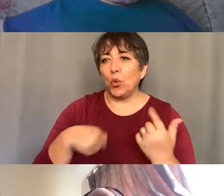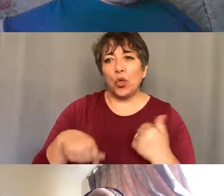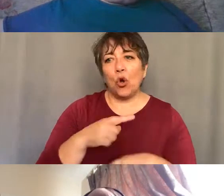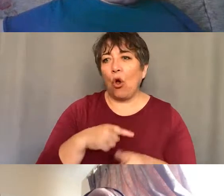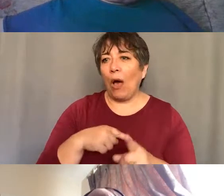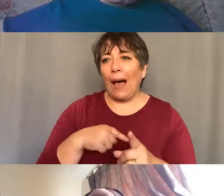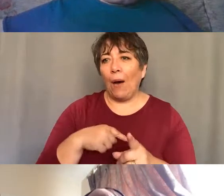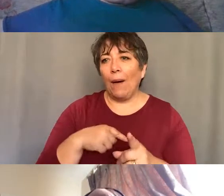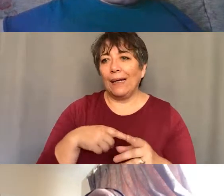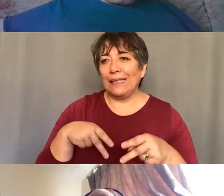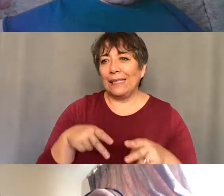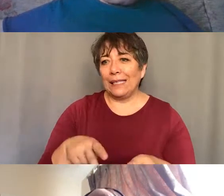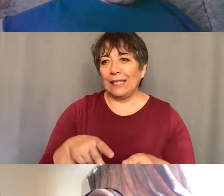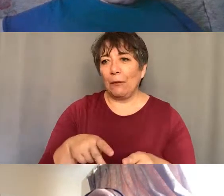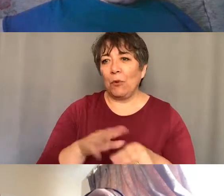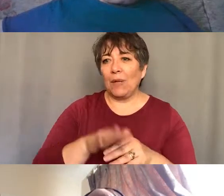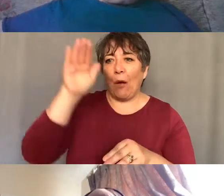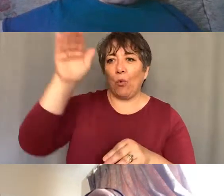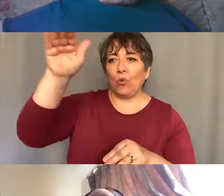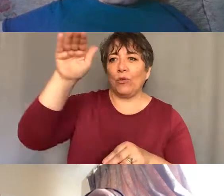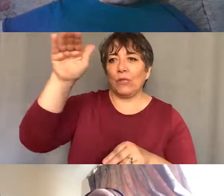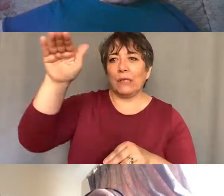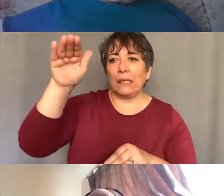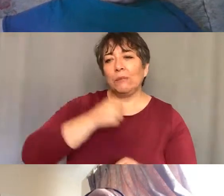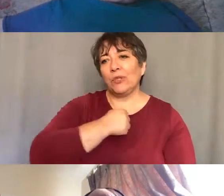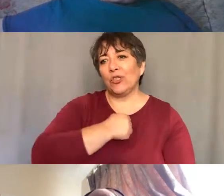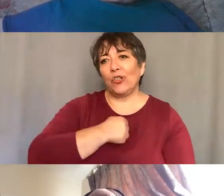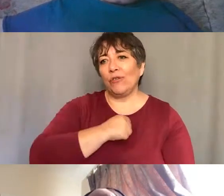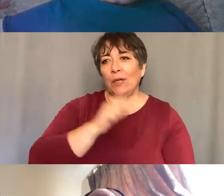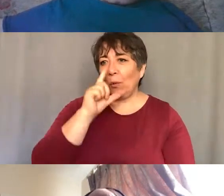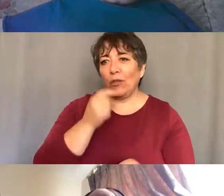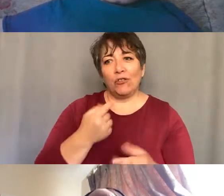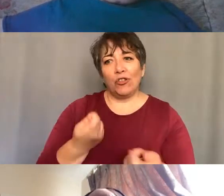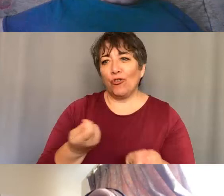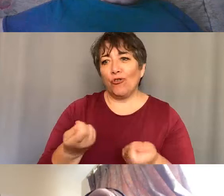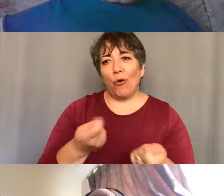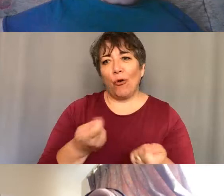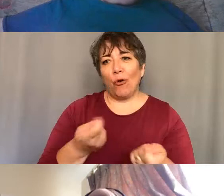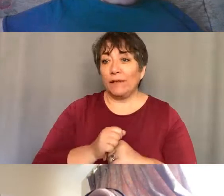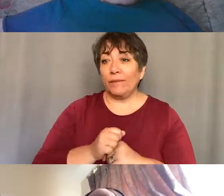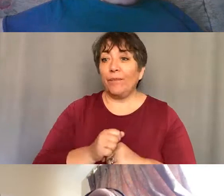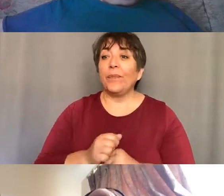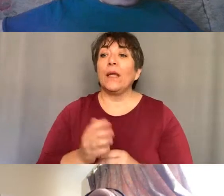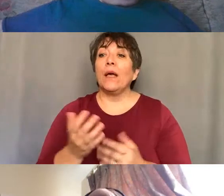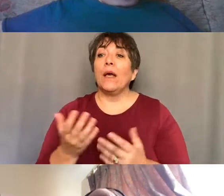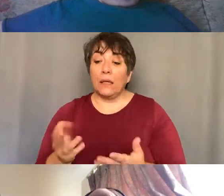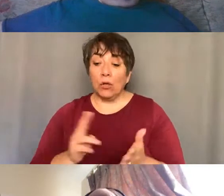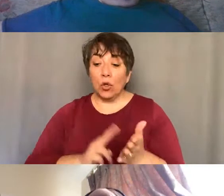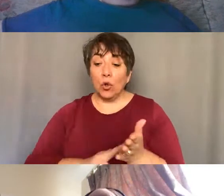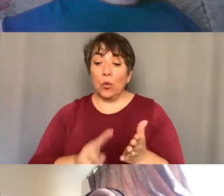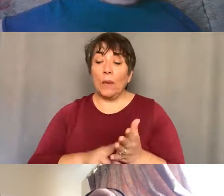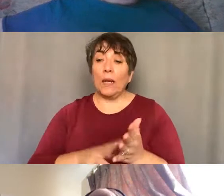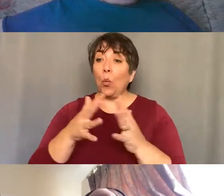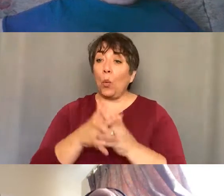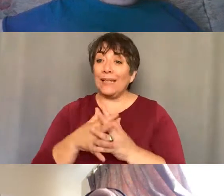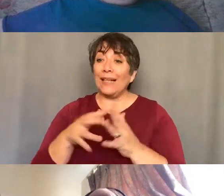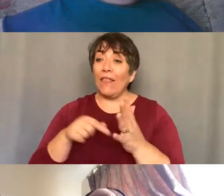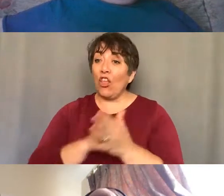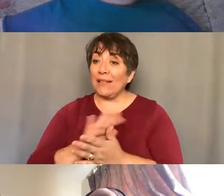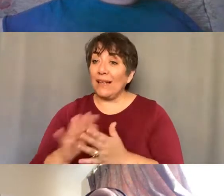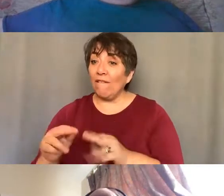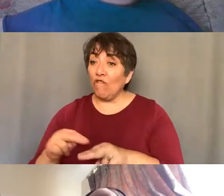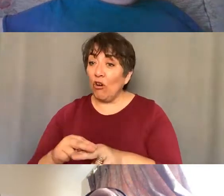control. So I do apologise for that. But usually Wednesday onwards, once a patient calls